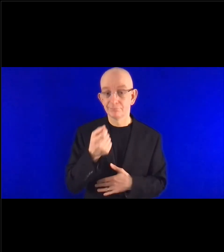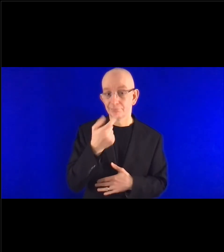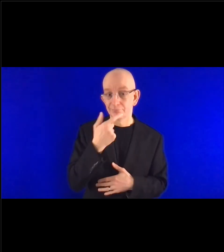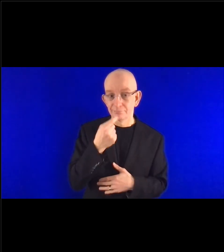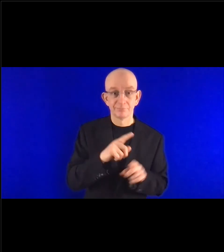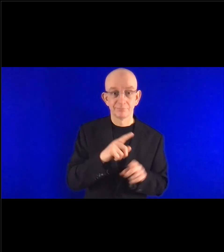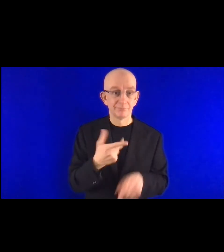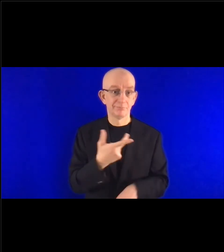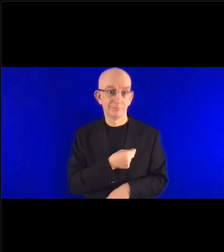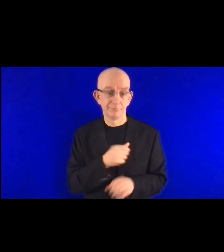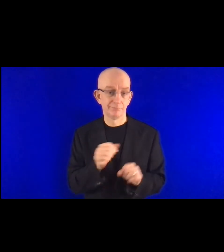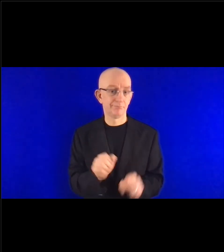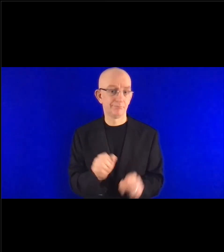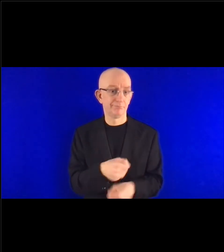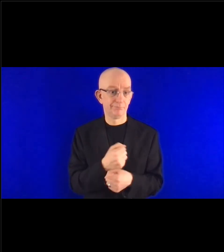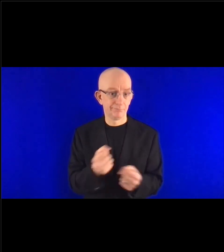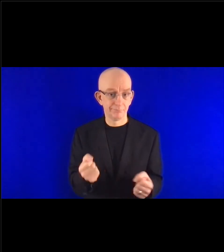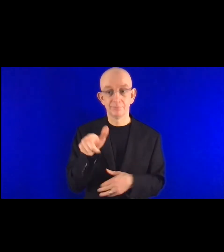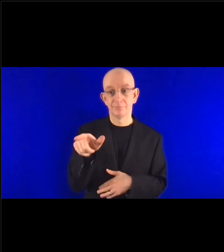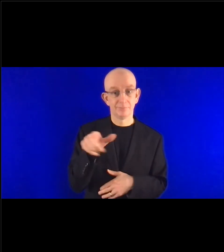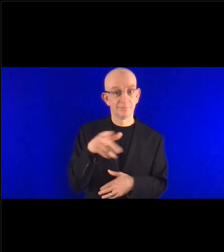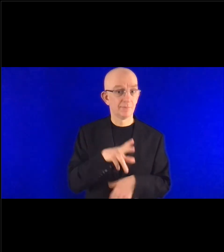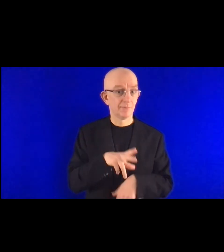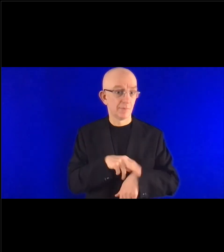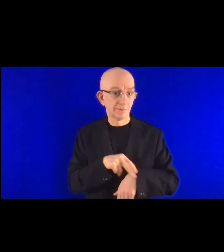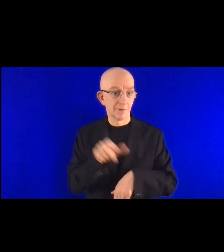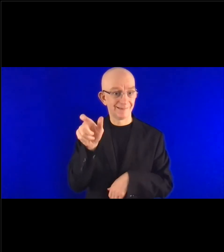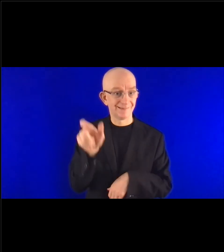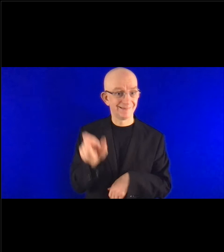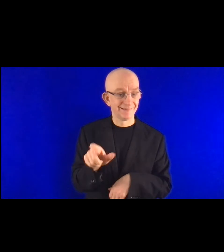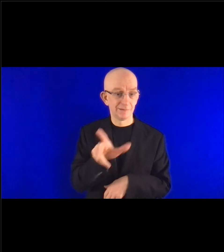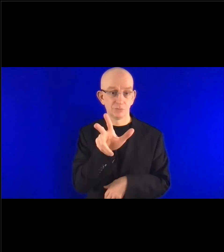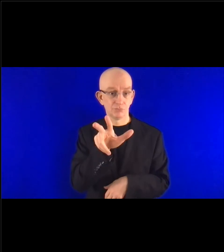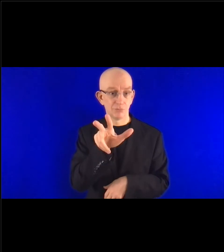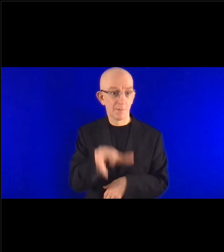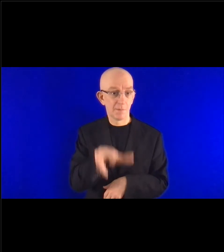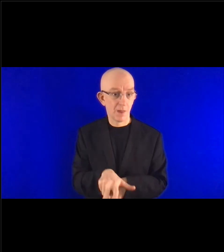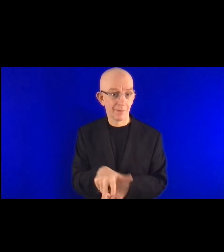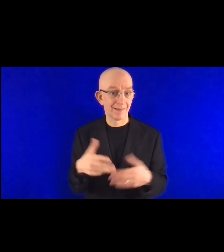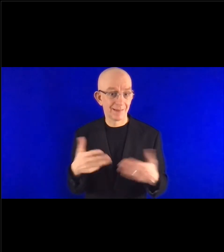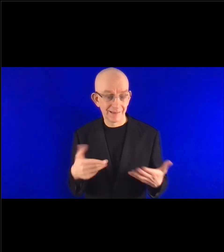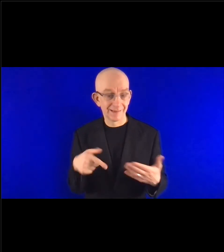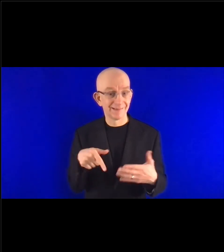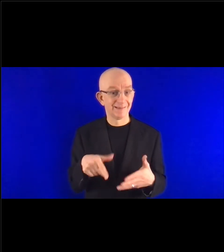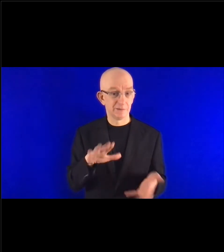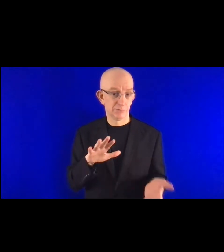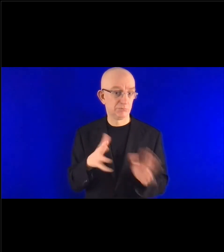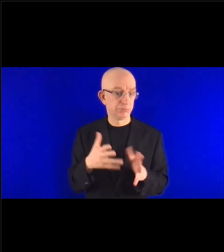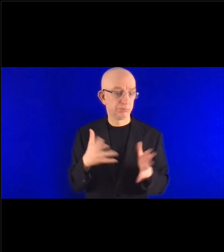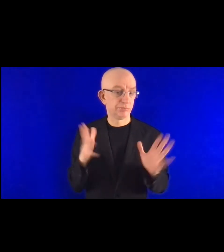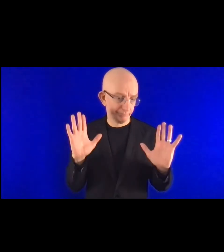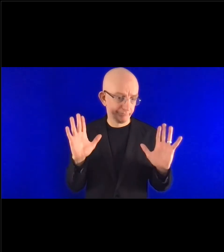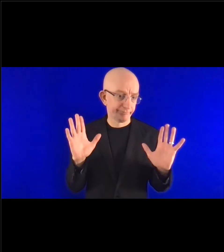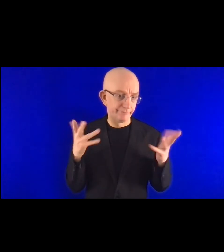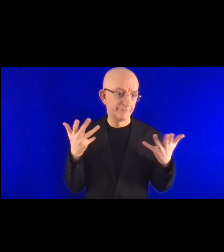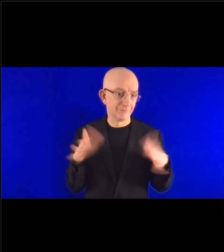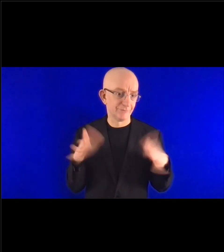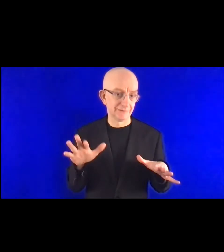couldn't go to the doctor in almost a year, so I was left with telemedicine, which in some cases, like psychotherapy, I